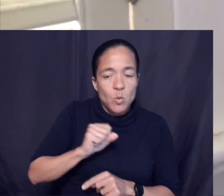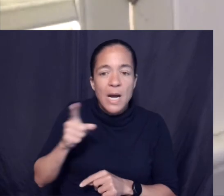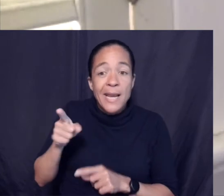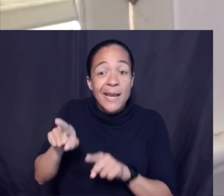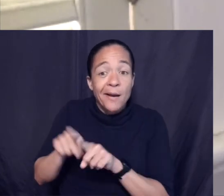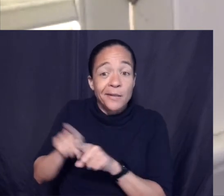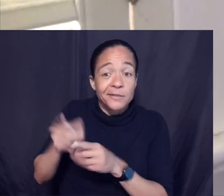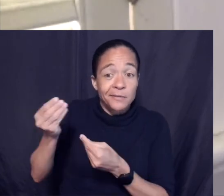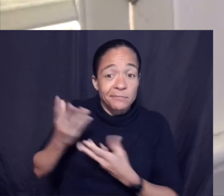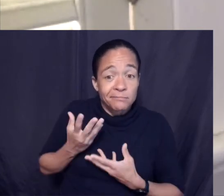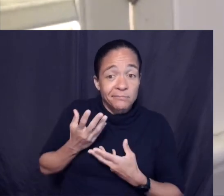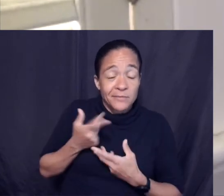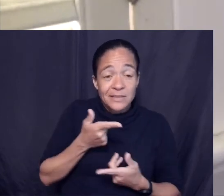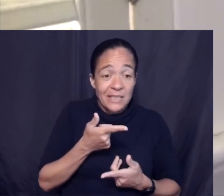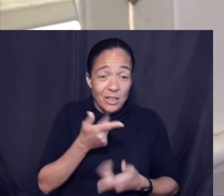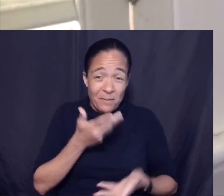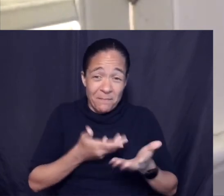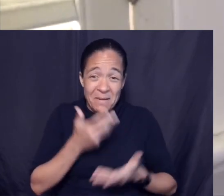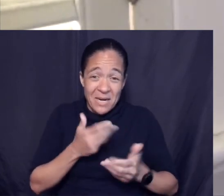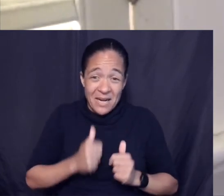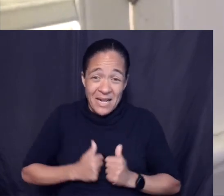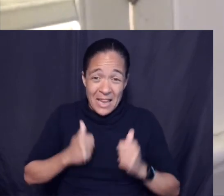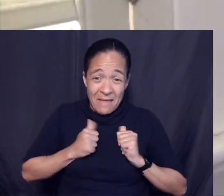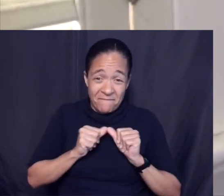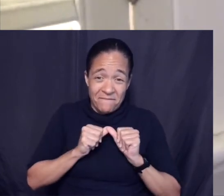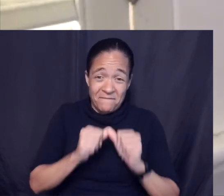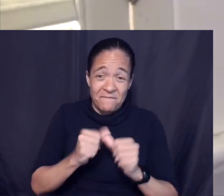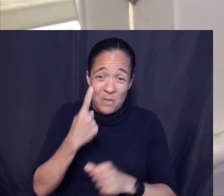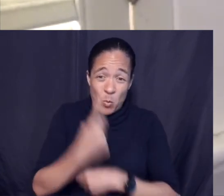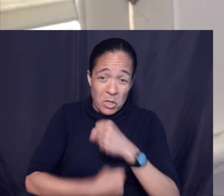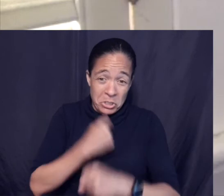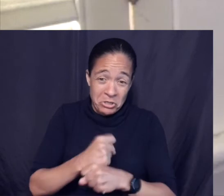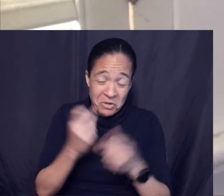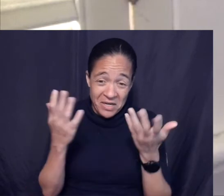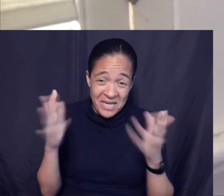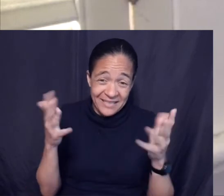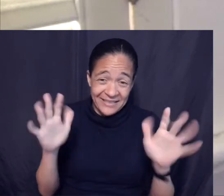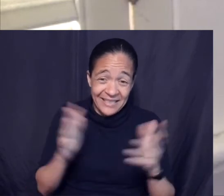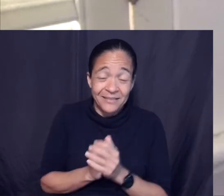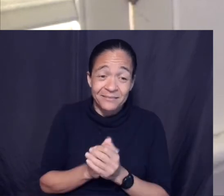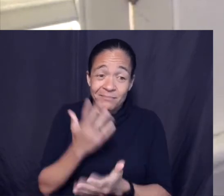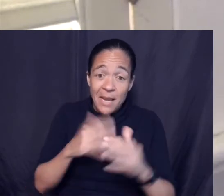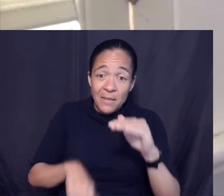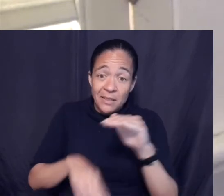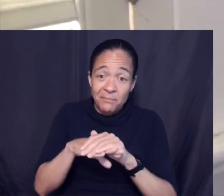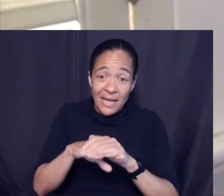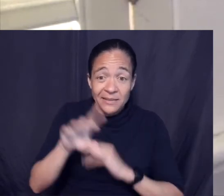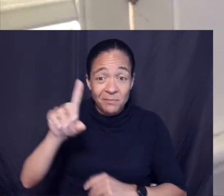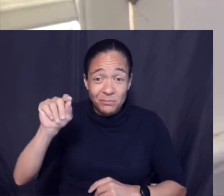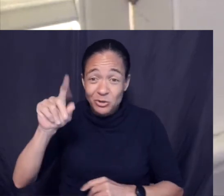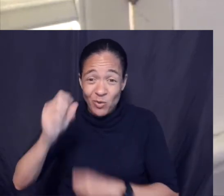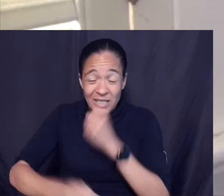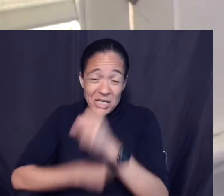He also gave us a pretty scary diagnosis of letting us know that Junie could maybe only live to be a year, and that maybe